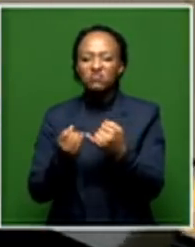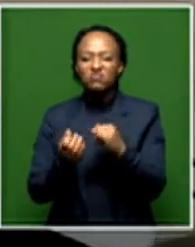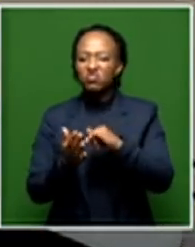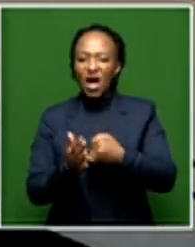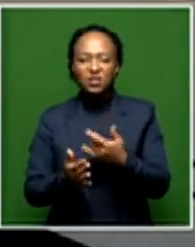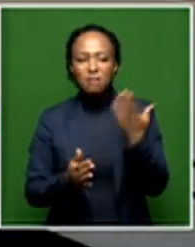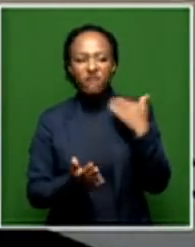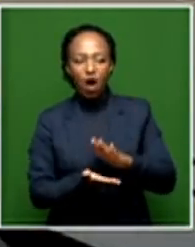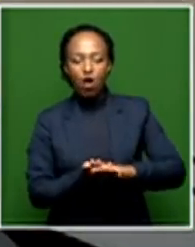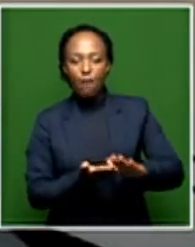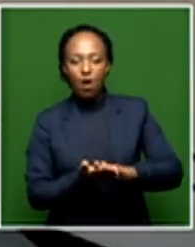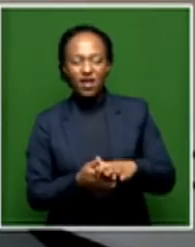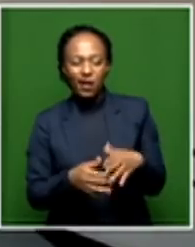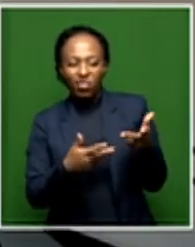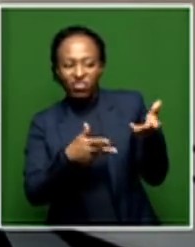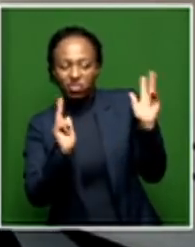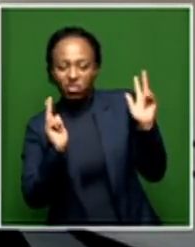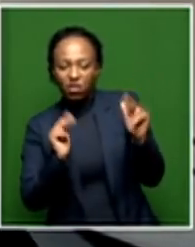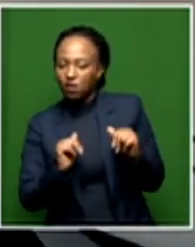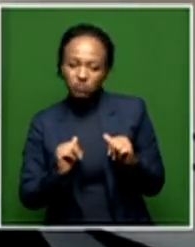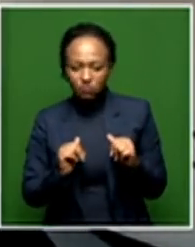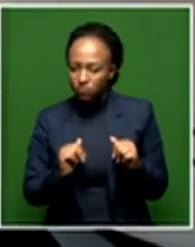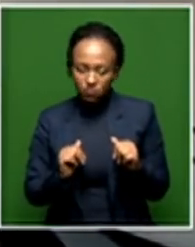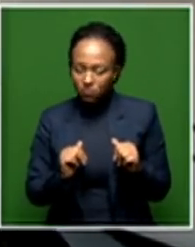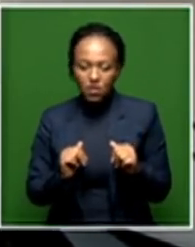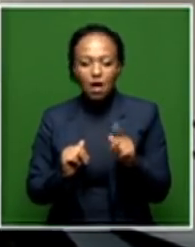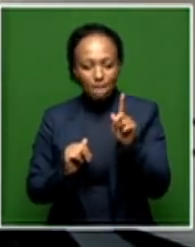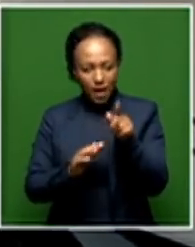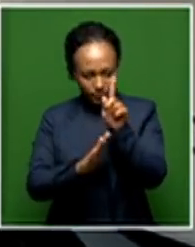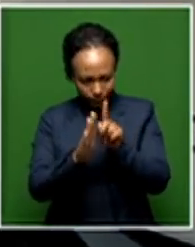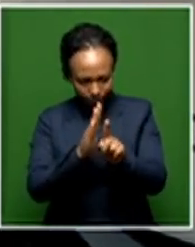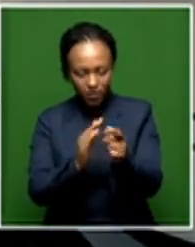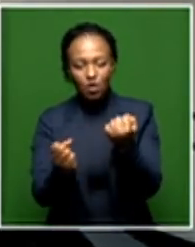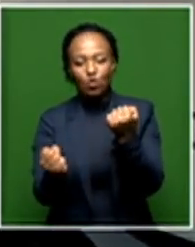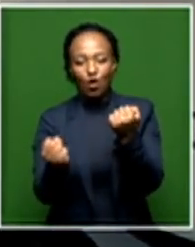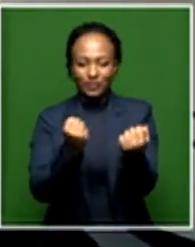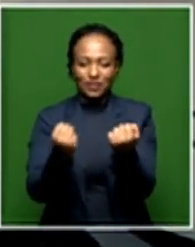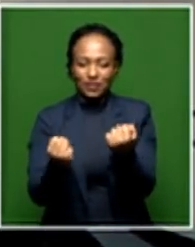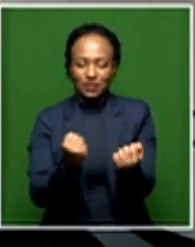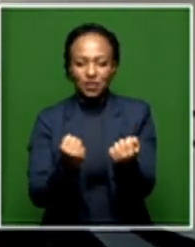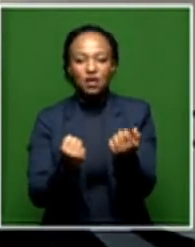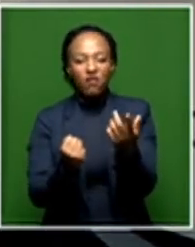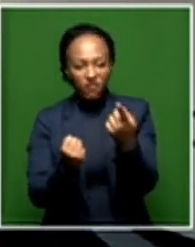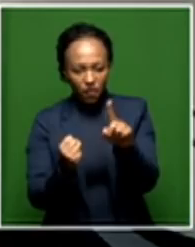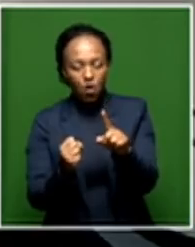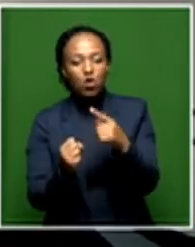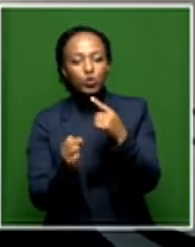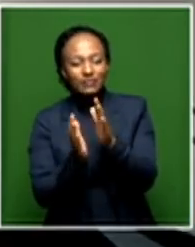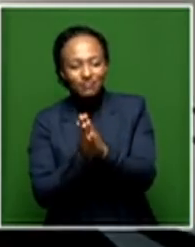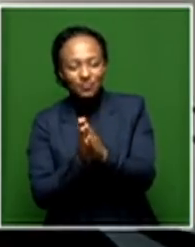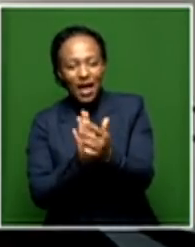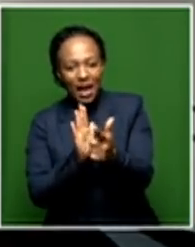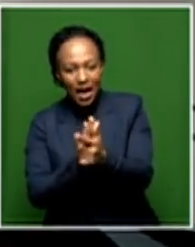away from a customary marriage. Yeah. You actually have to go through the process to go and get a